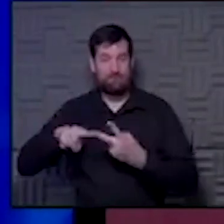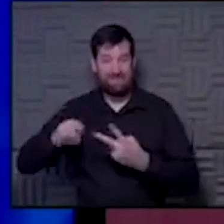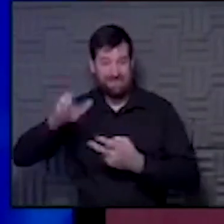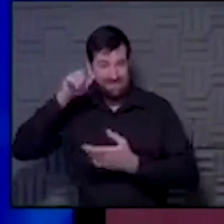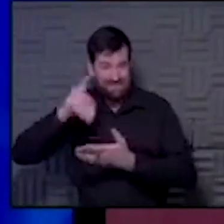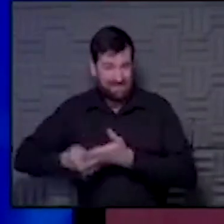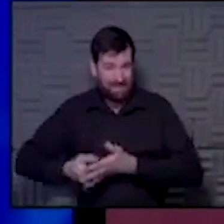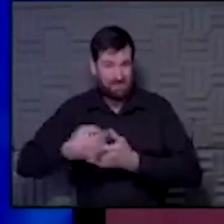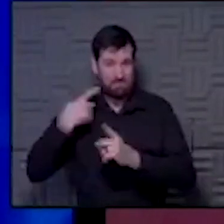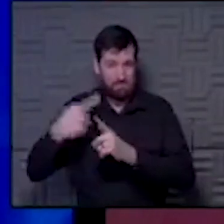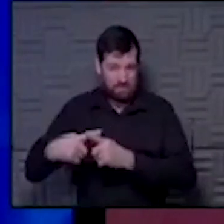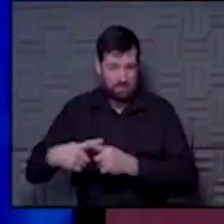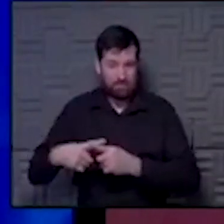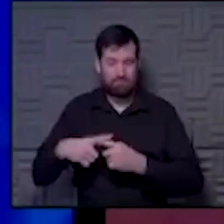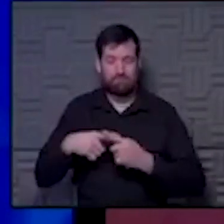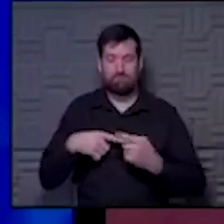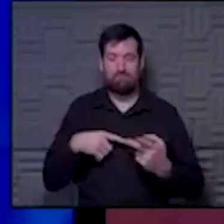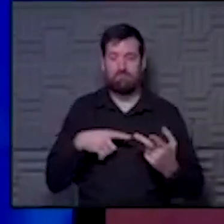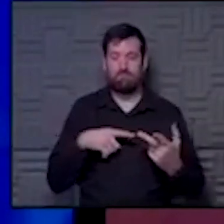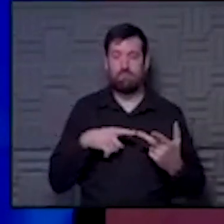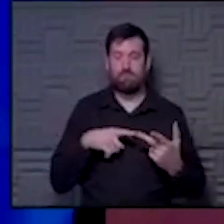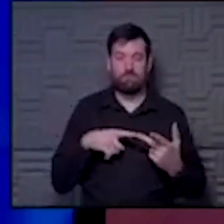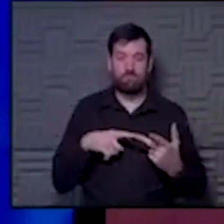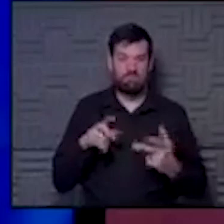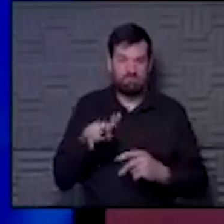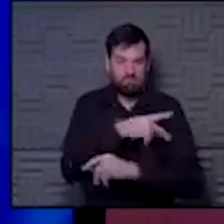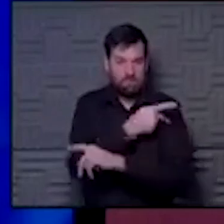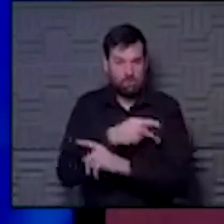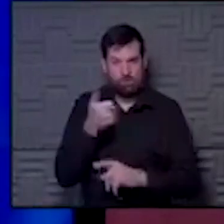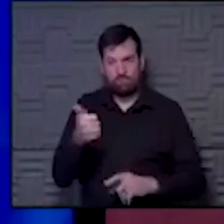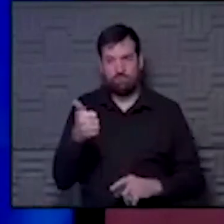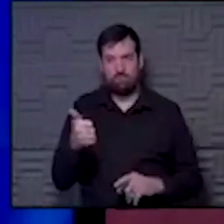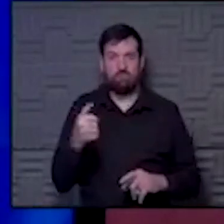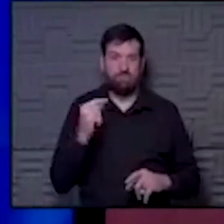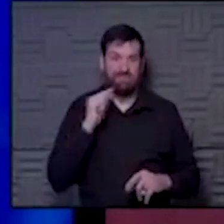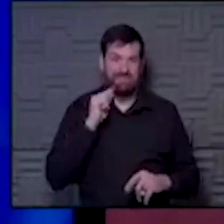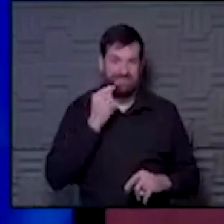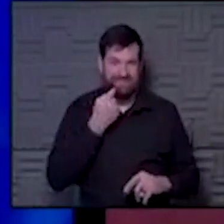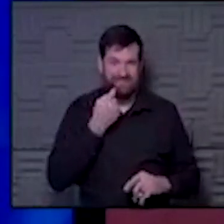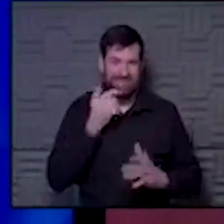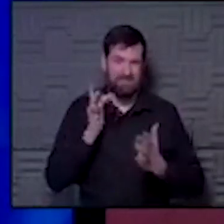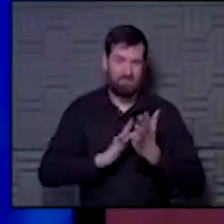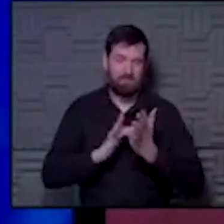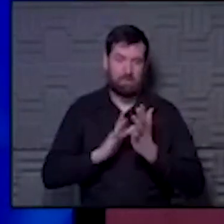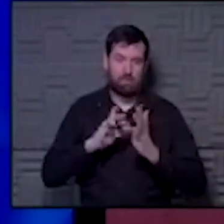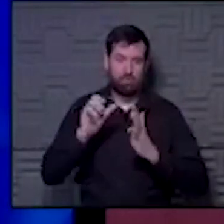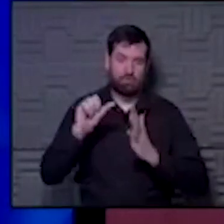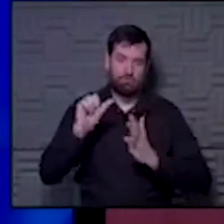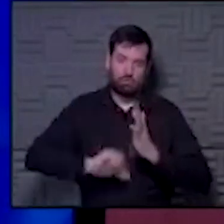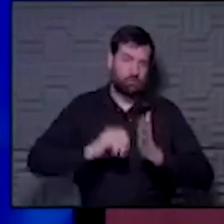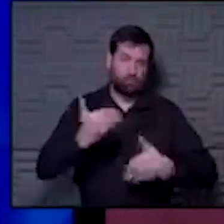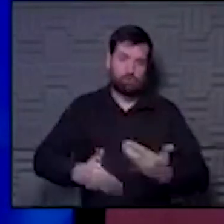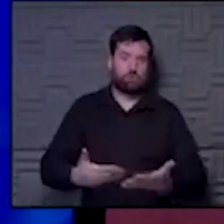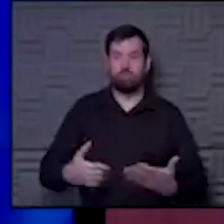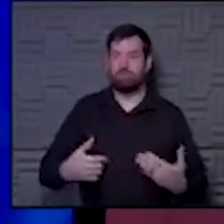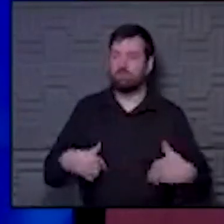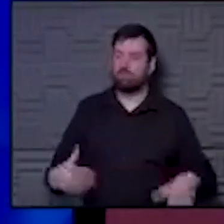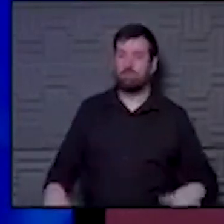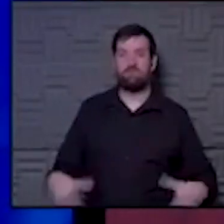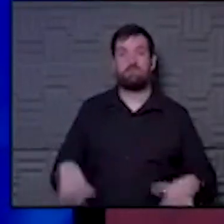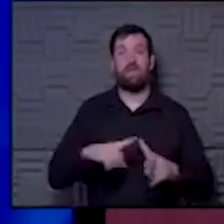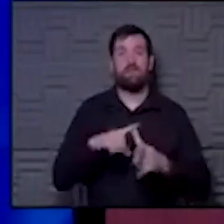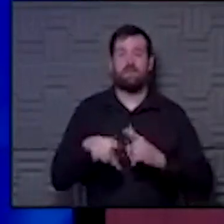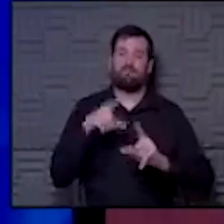son's positive, and this is a patient who's had some major medical procedures, and I'm scared to death. I'm like, oh my gosh, you're going to be positive. And he gets